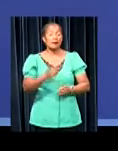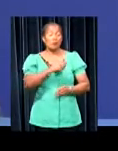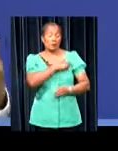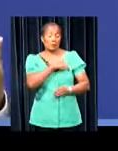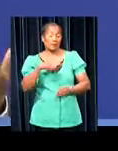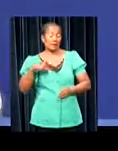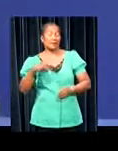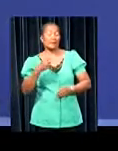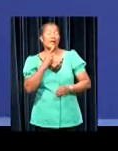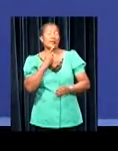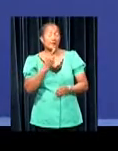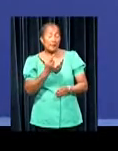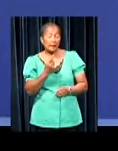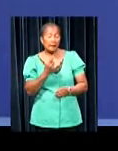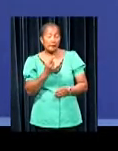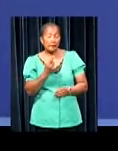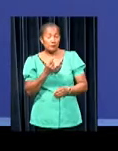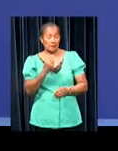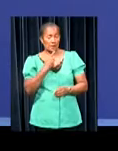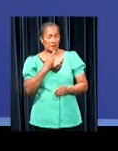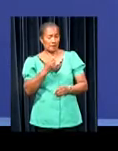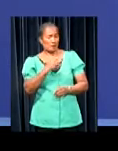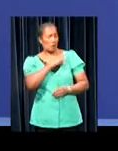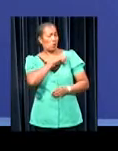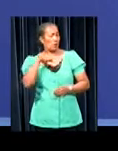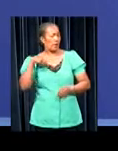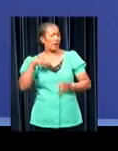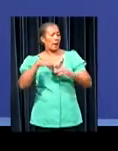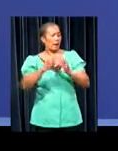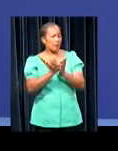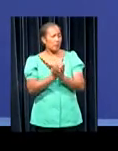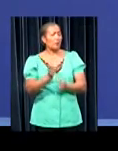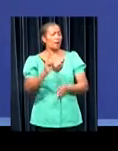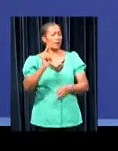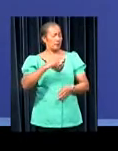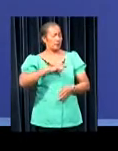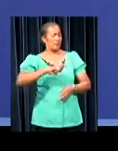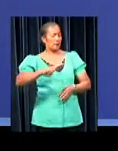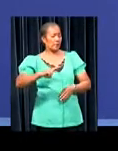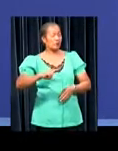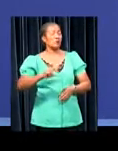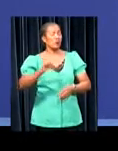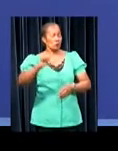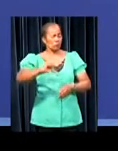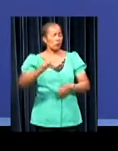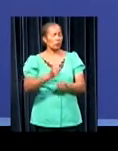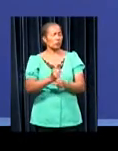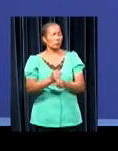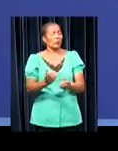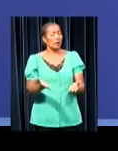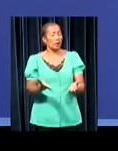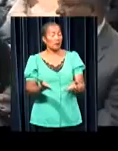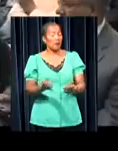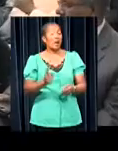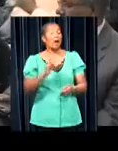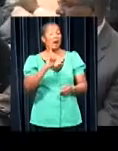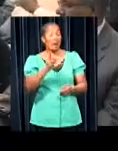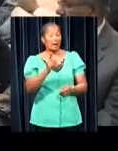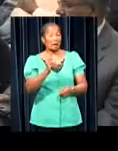conference earlier, the head of state was short and clear. He said, "We can all agree